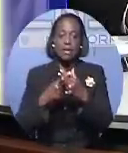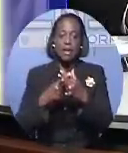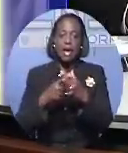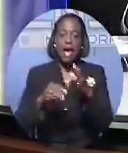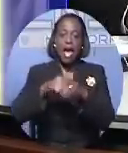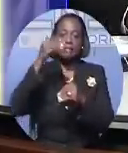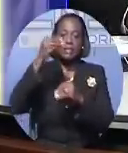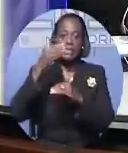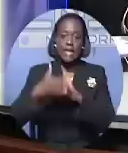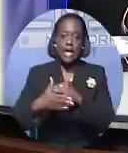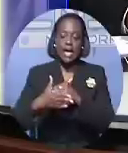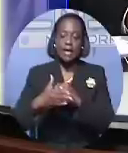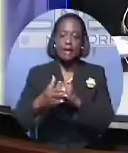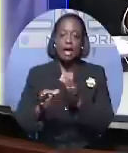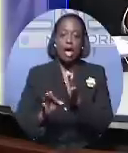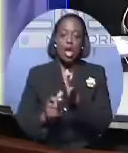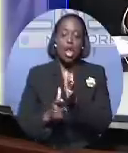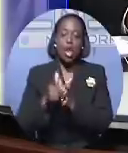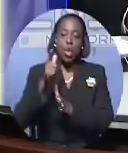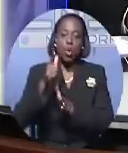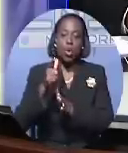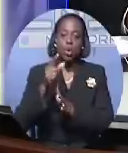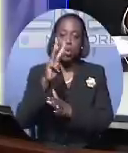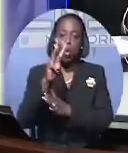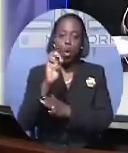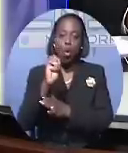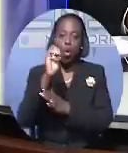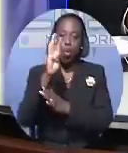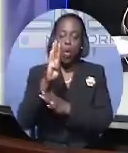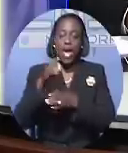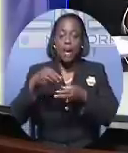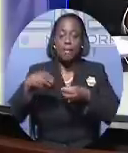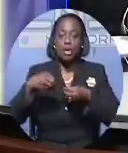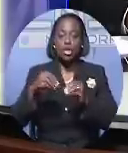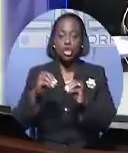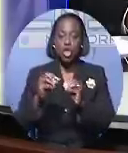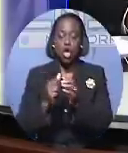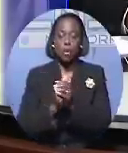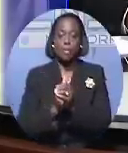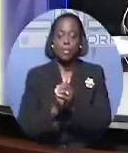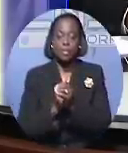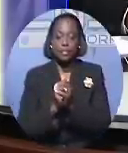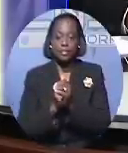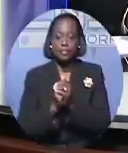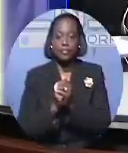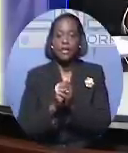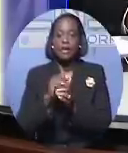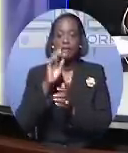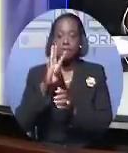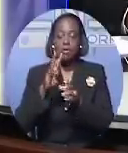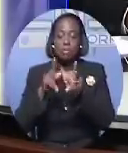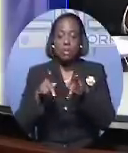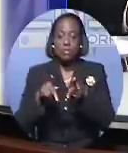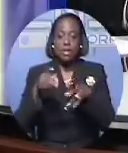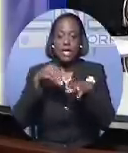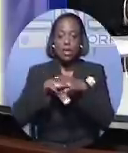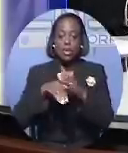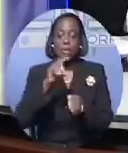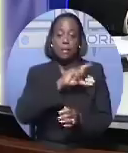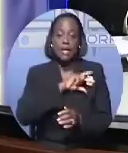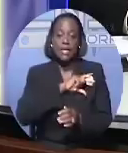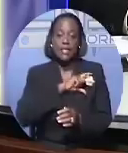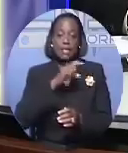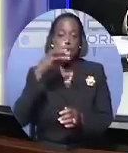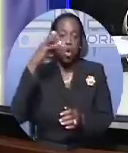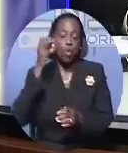yesterday. Tonight we hear from eyewitnesses and an armored car company targeted by four suspects, including a police officer